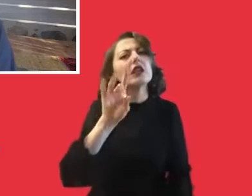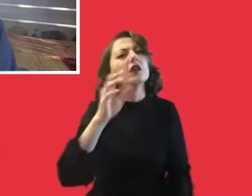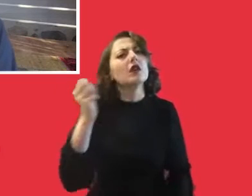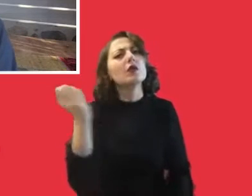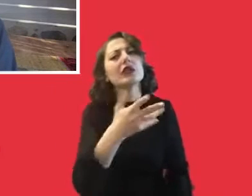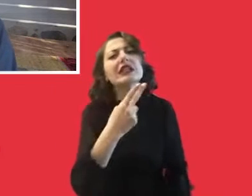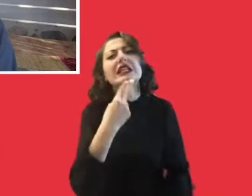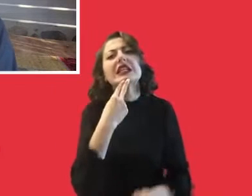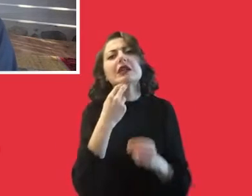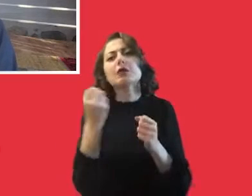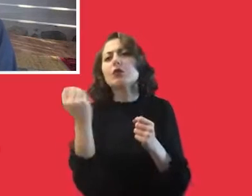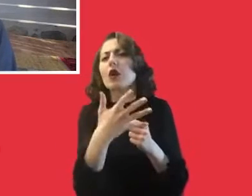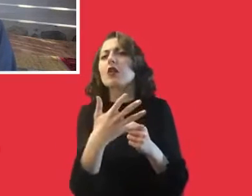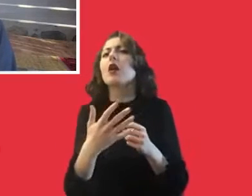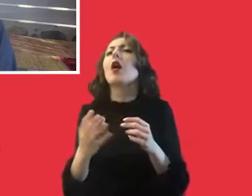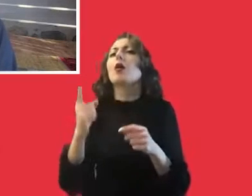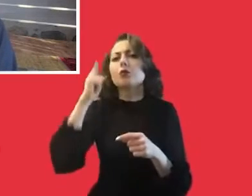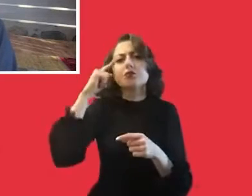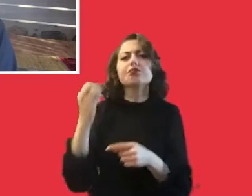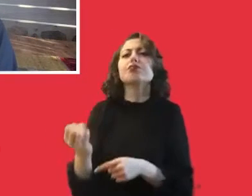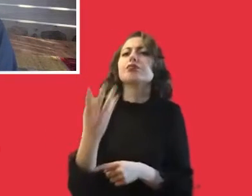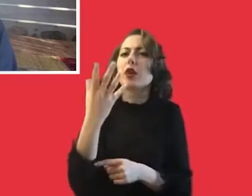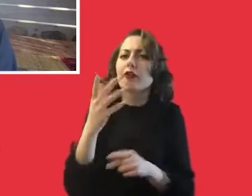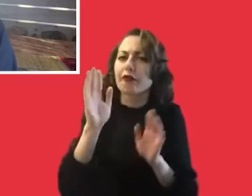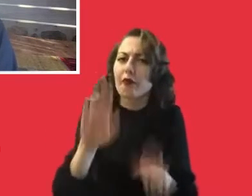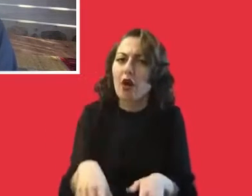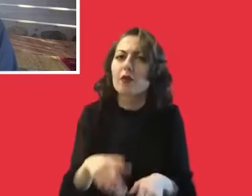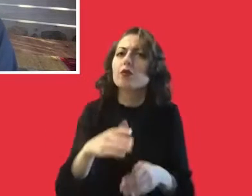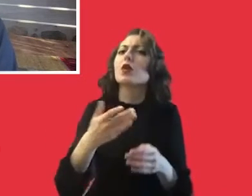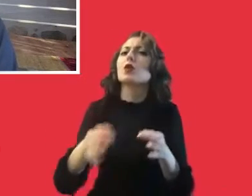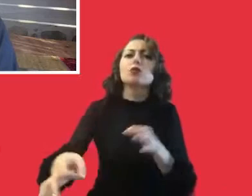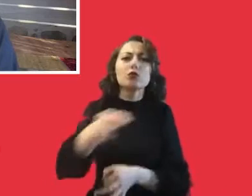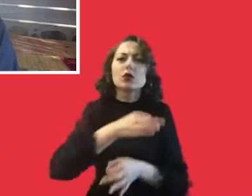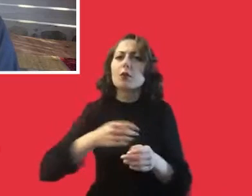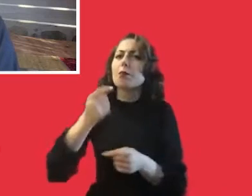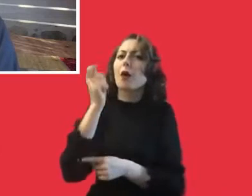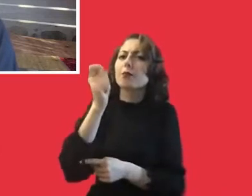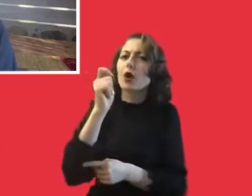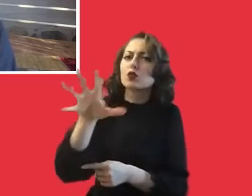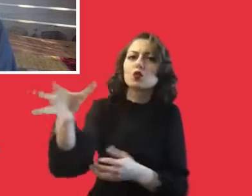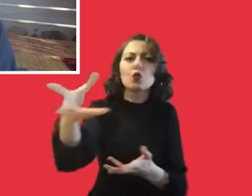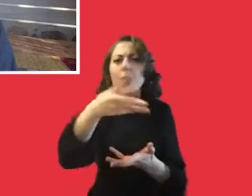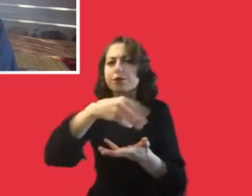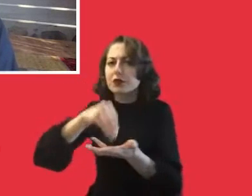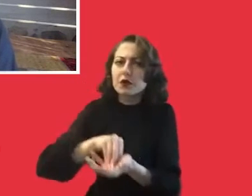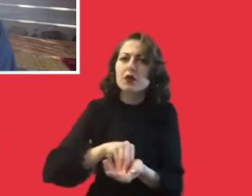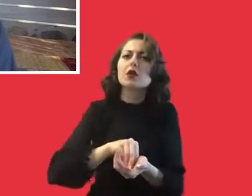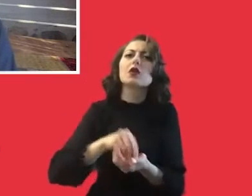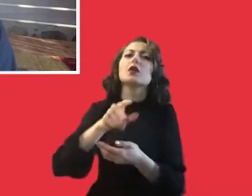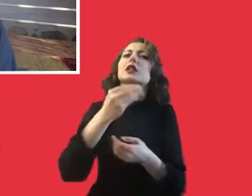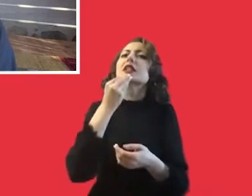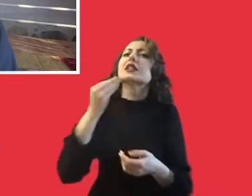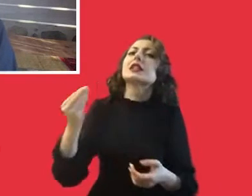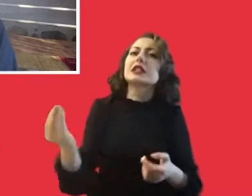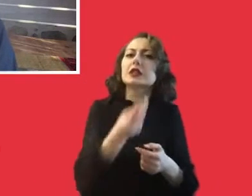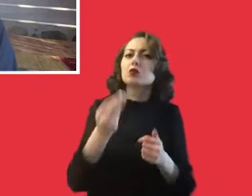bring together 150, 200 people, and we created a whole star night. People donated, and with the